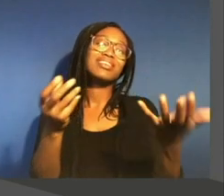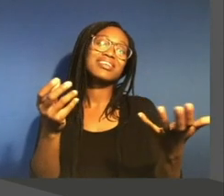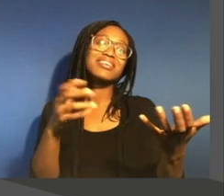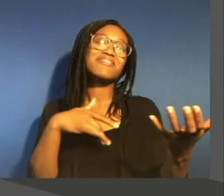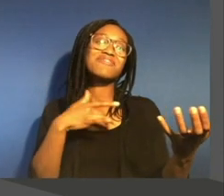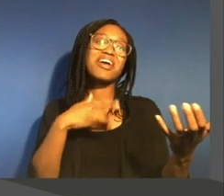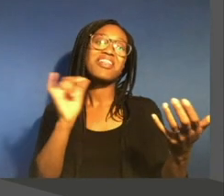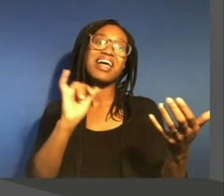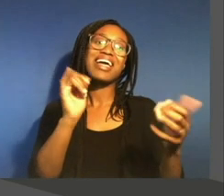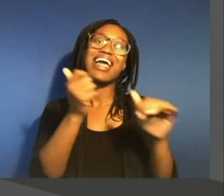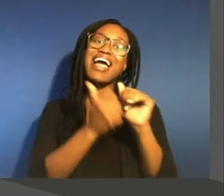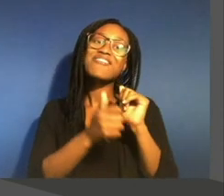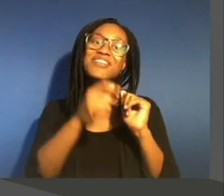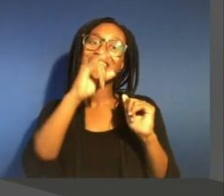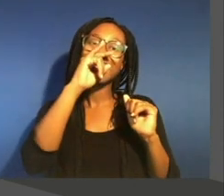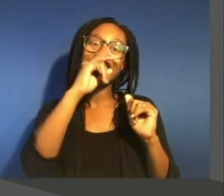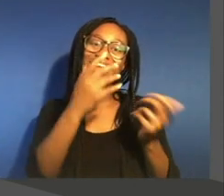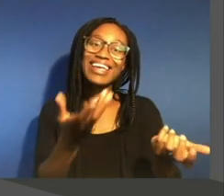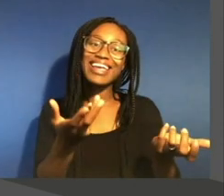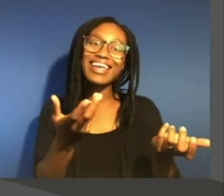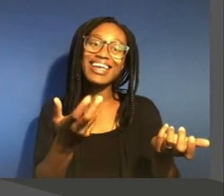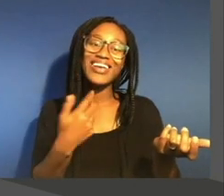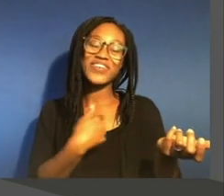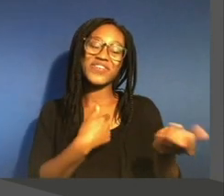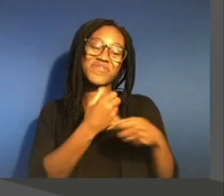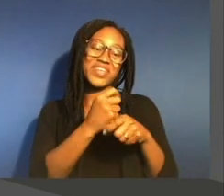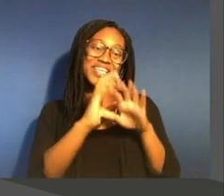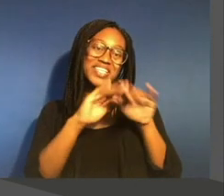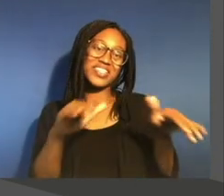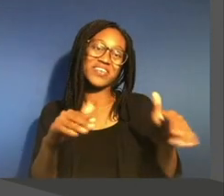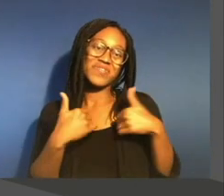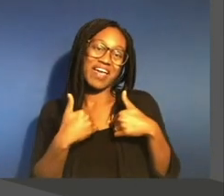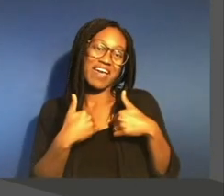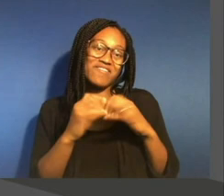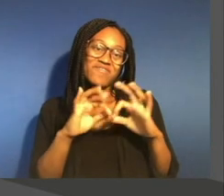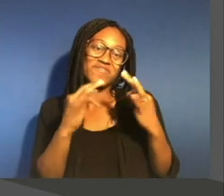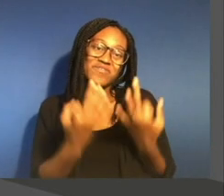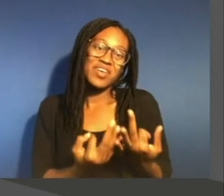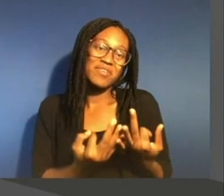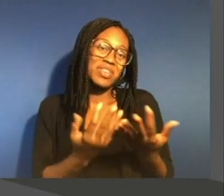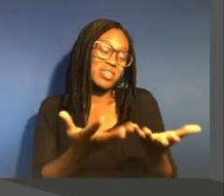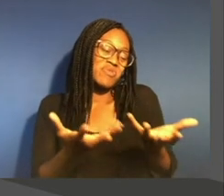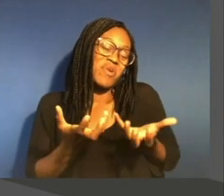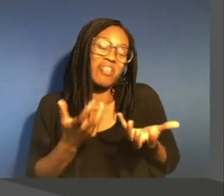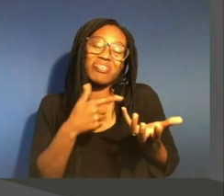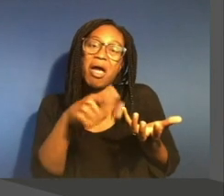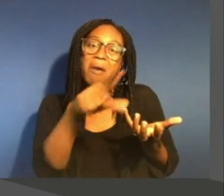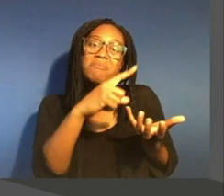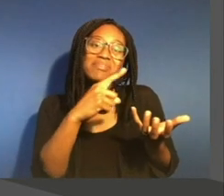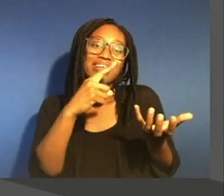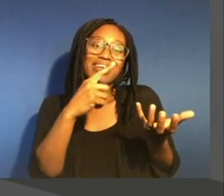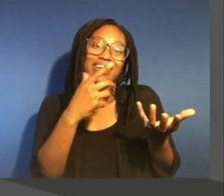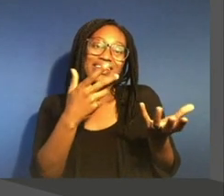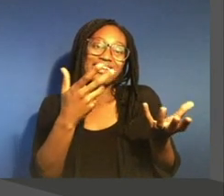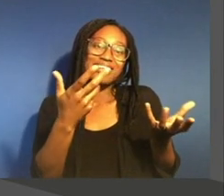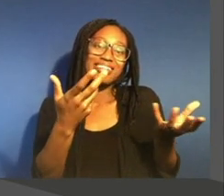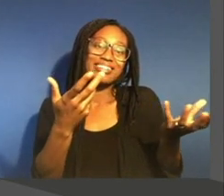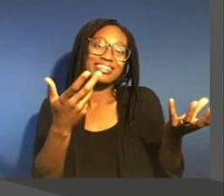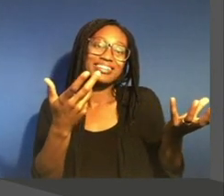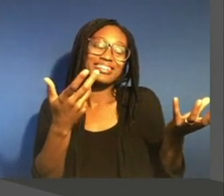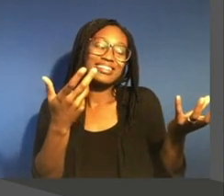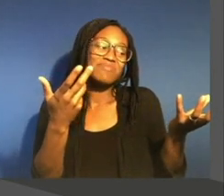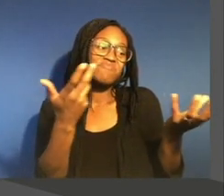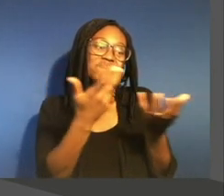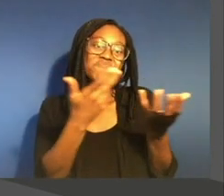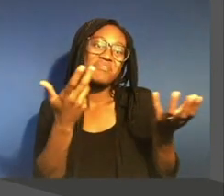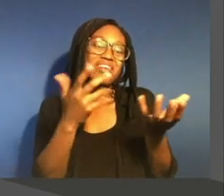of the journey. We already have families that is testing it. And we have doctors that believe